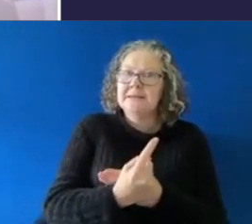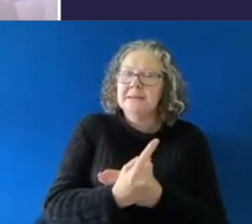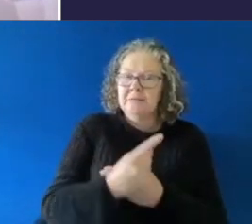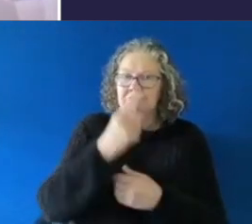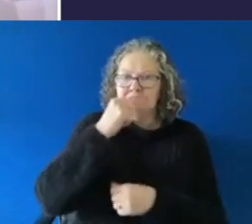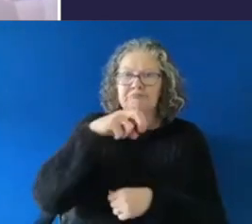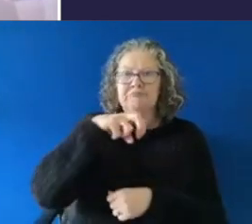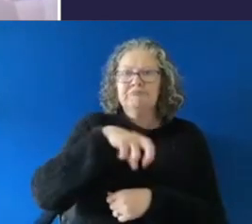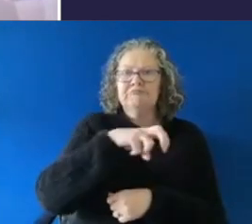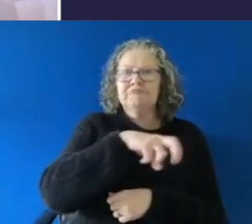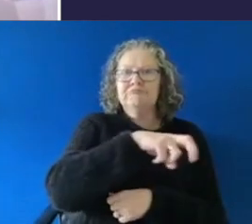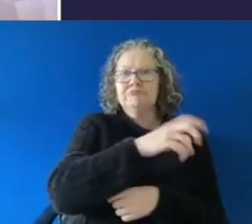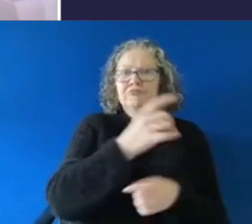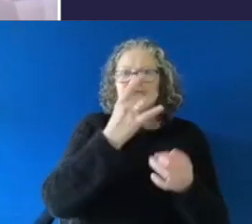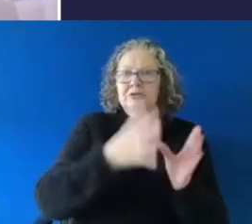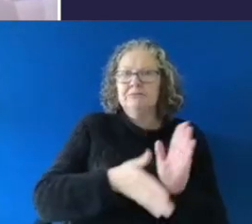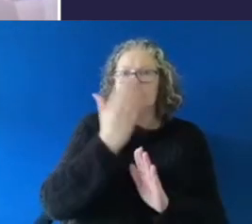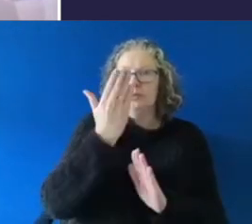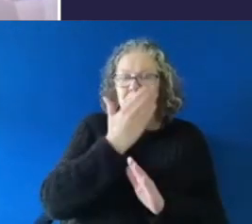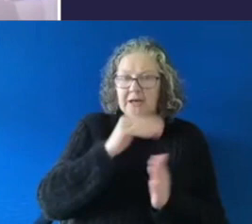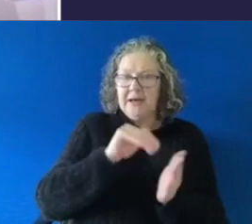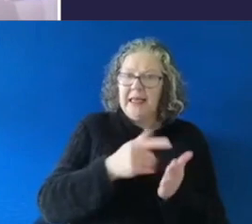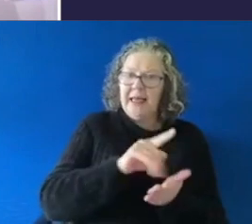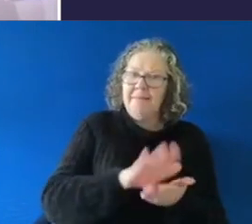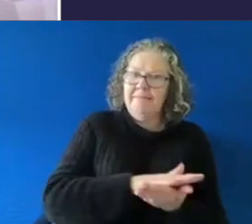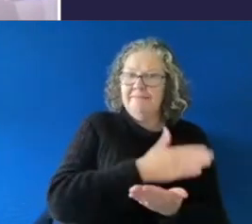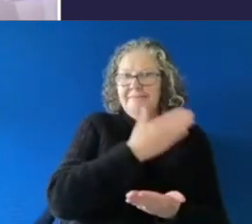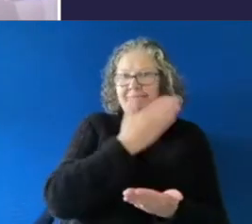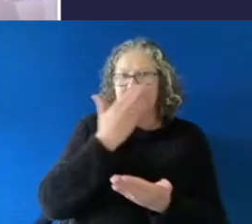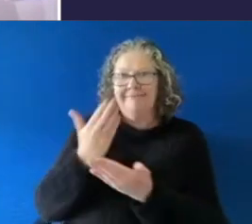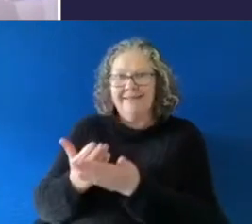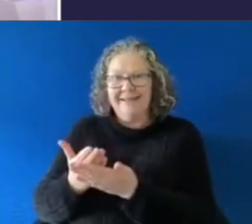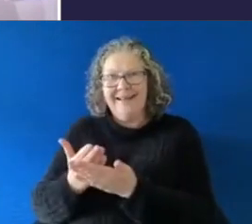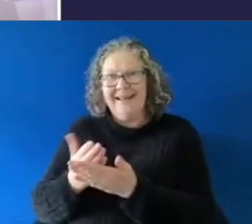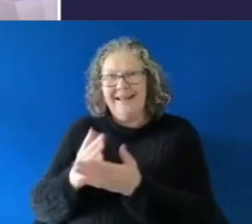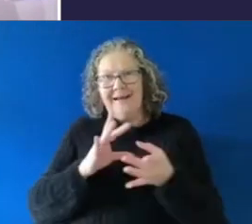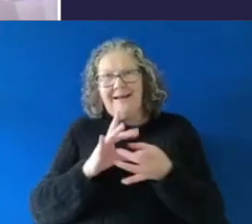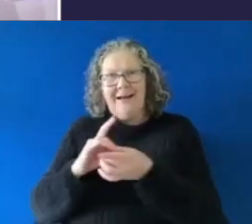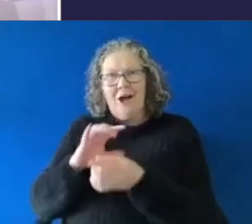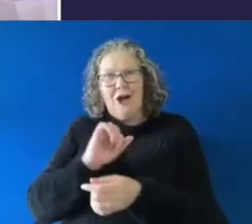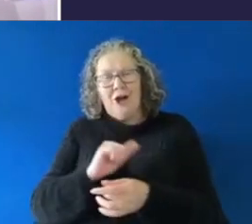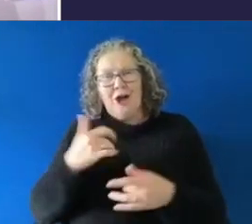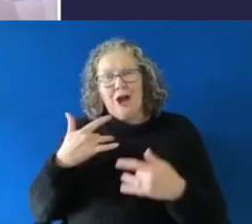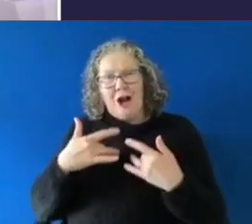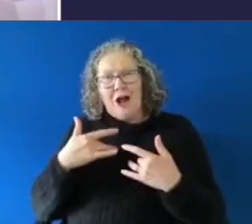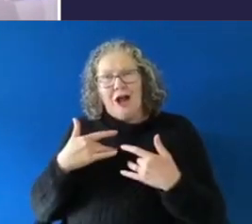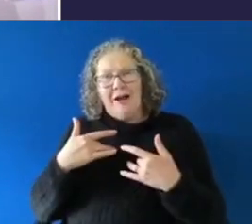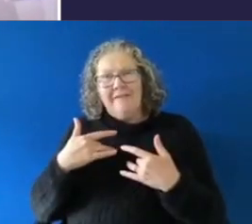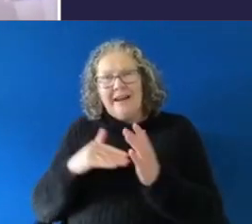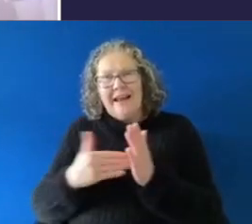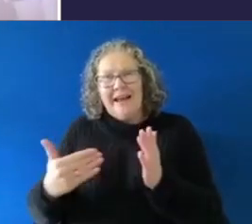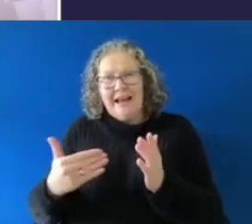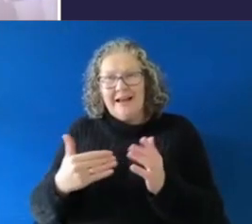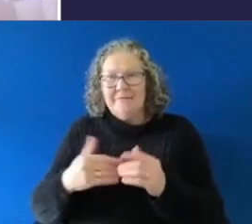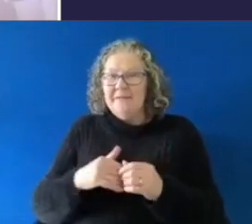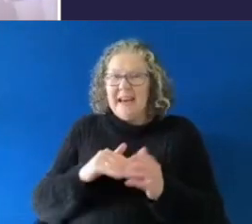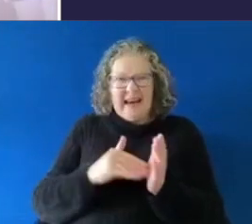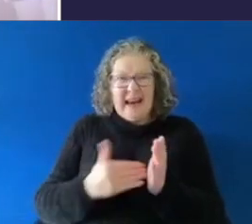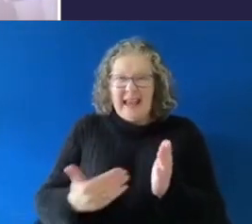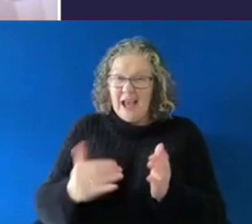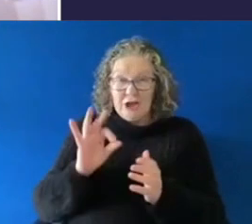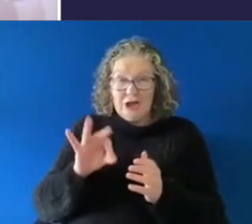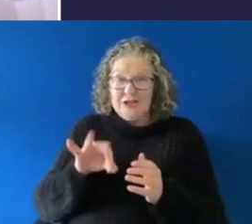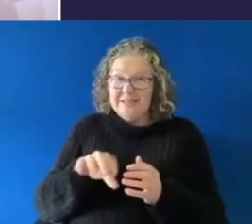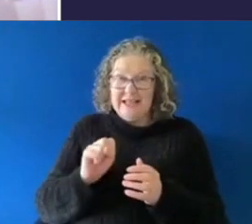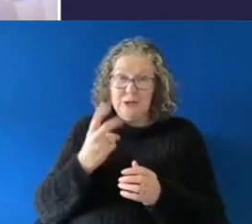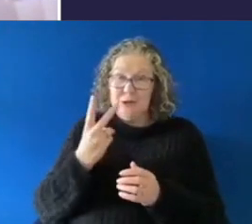door. And I think that so translates into her life now. We worked hard at the beginning, but, now it doesn't take just 2 hours to get ready in the morning.